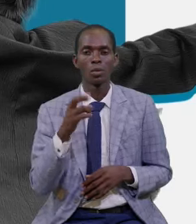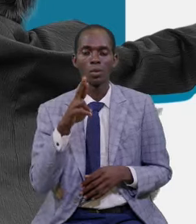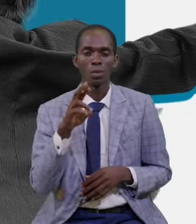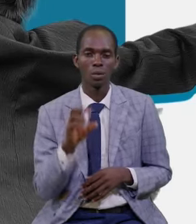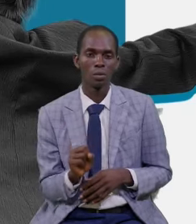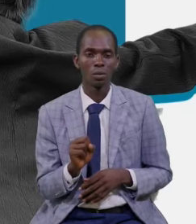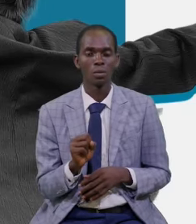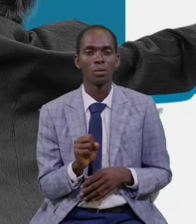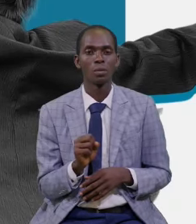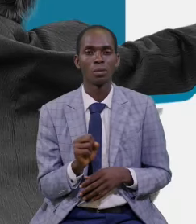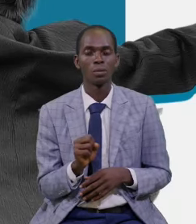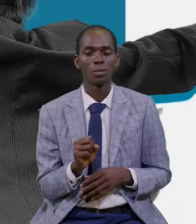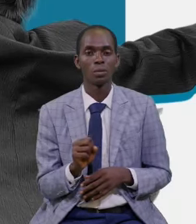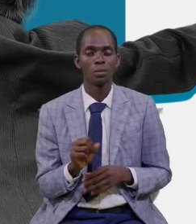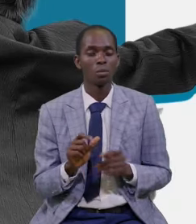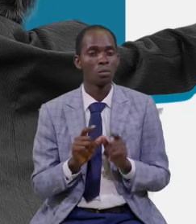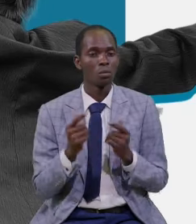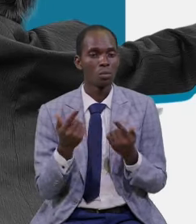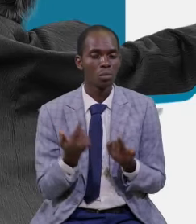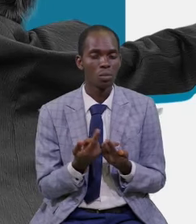group pastors, overseers, wherever you